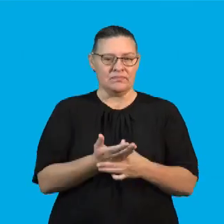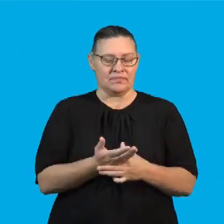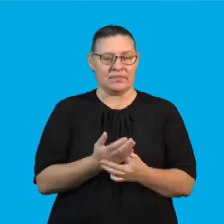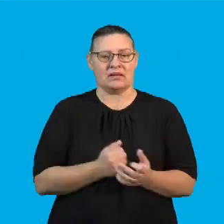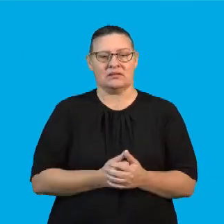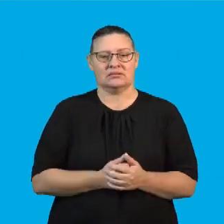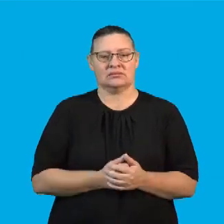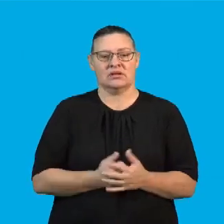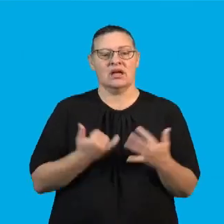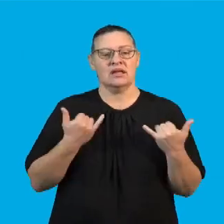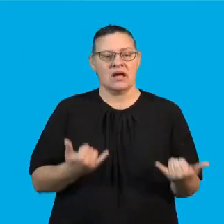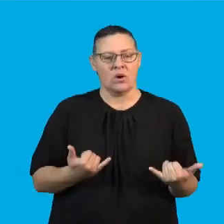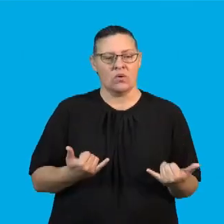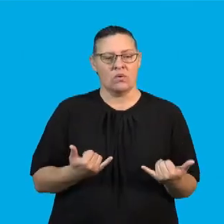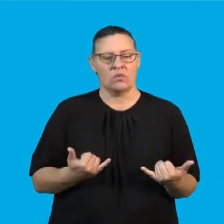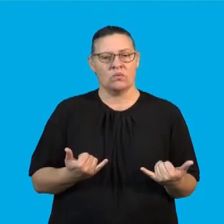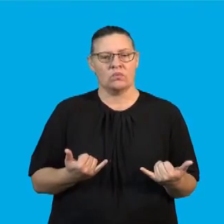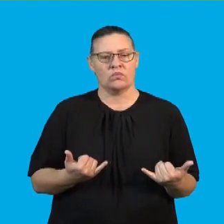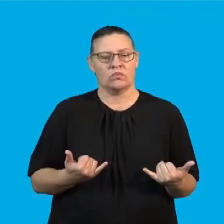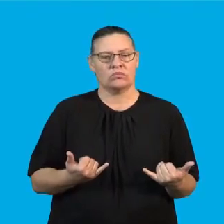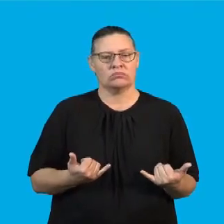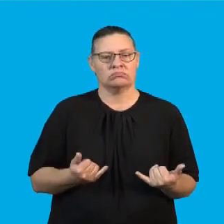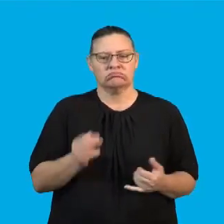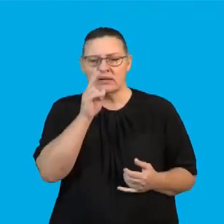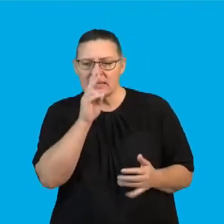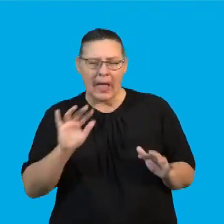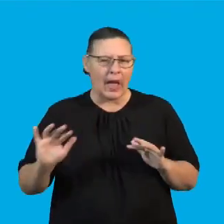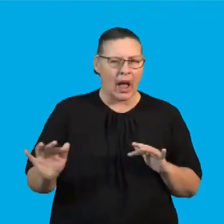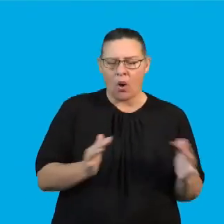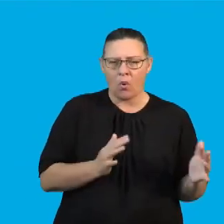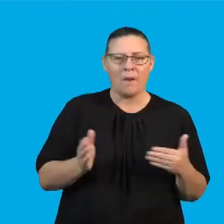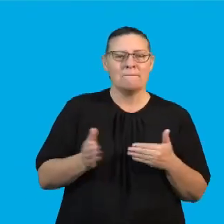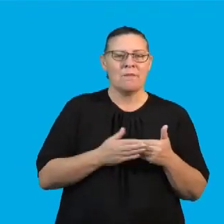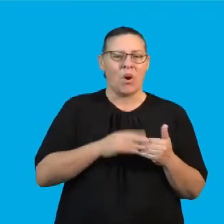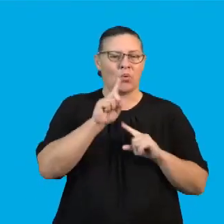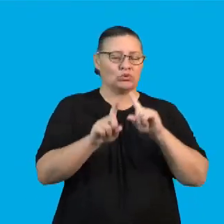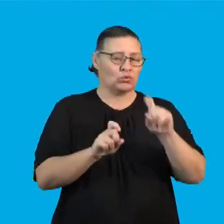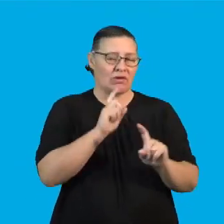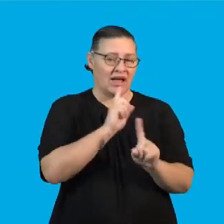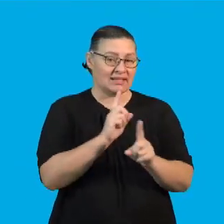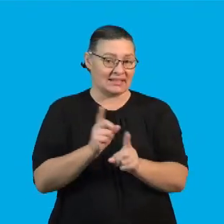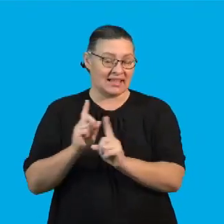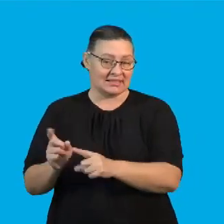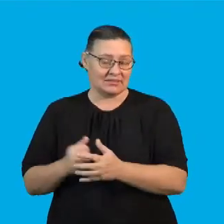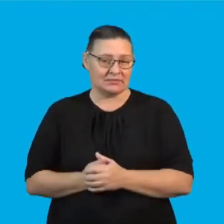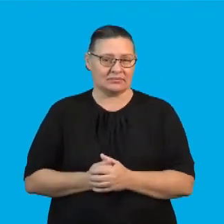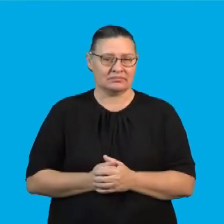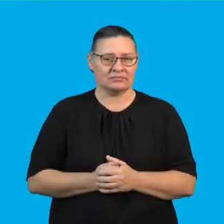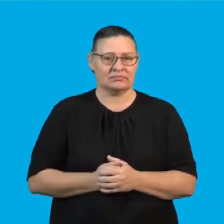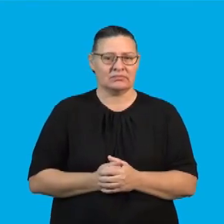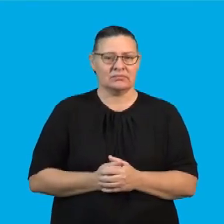We are back from our ad break, and let us see if we can engage in more